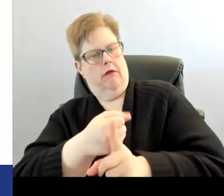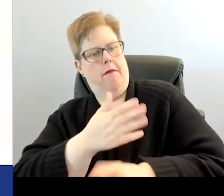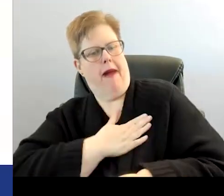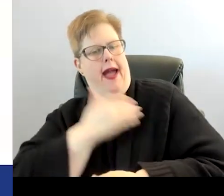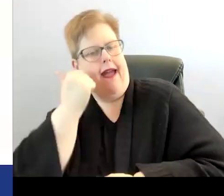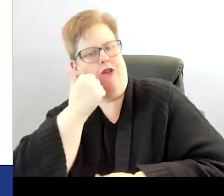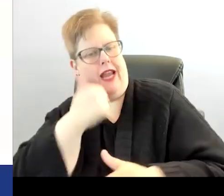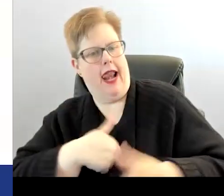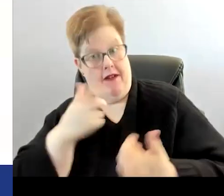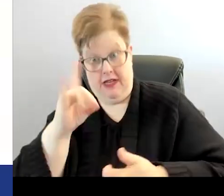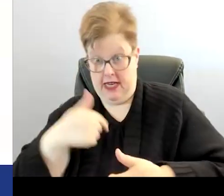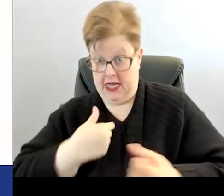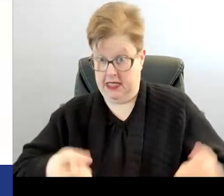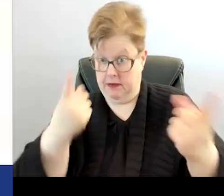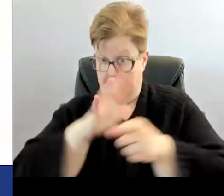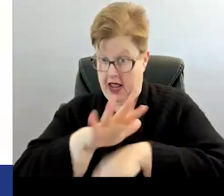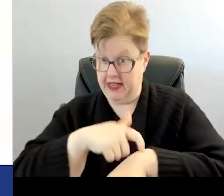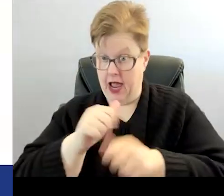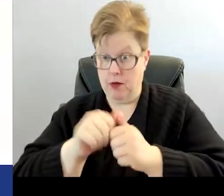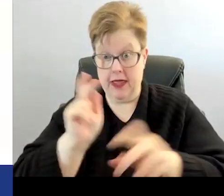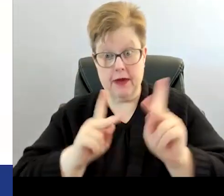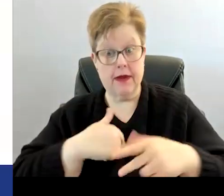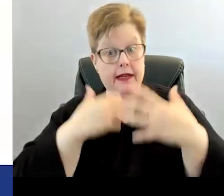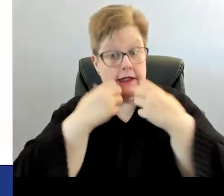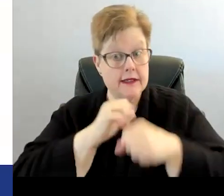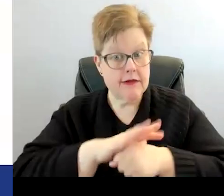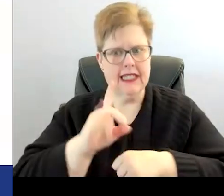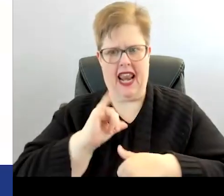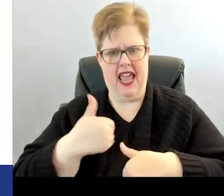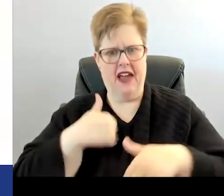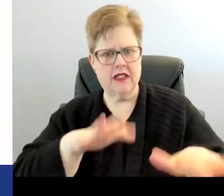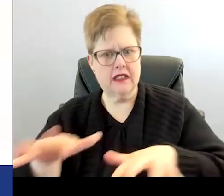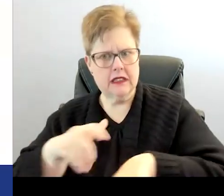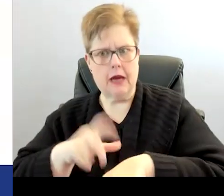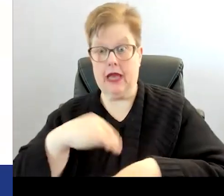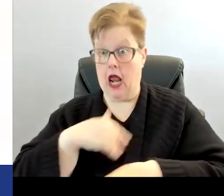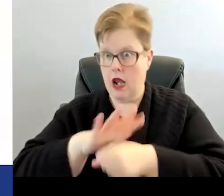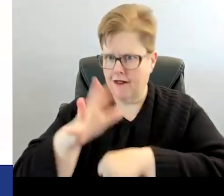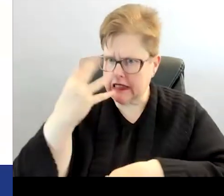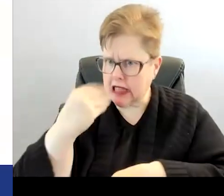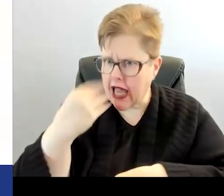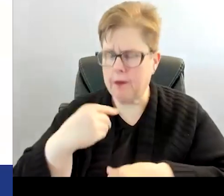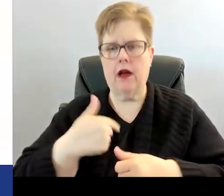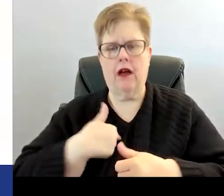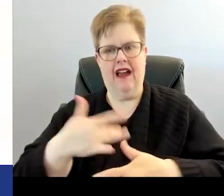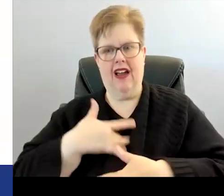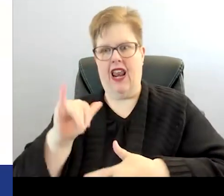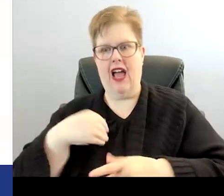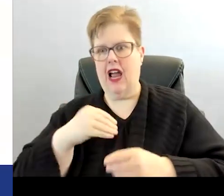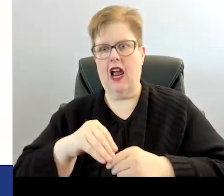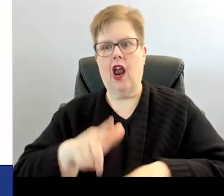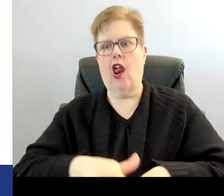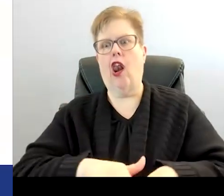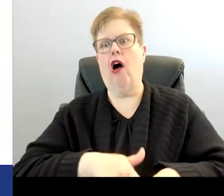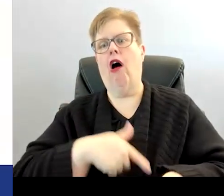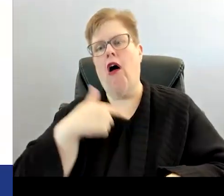life? Did I get to spend enough time with the people I cared about? Did I have leisure? Did I sleep enough? Did I feel like I was just in a long